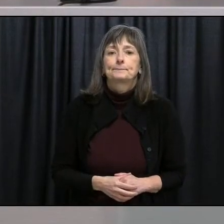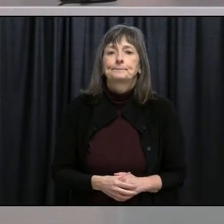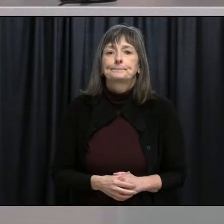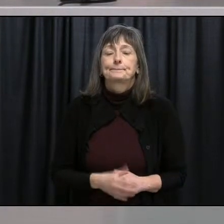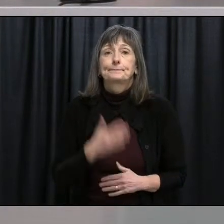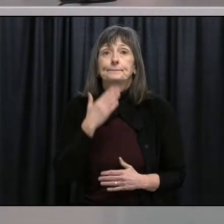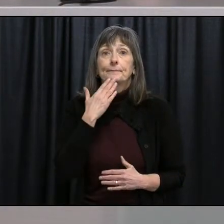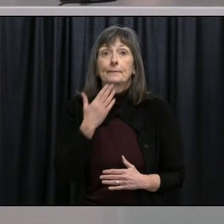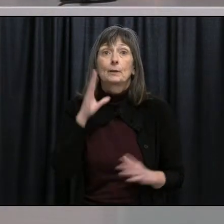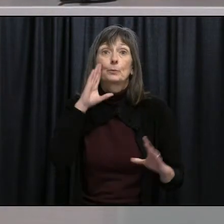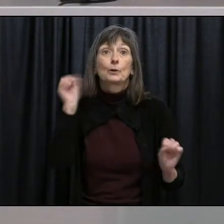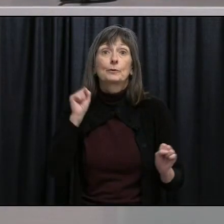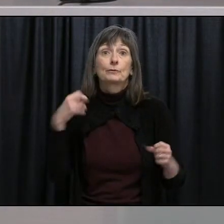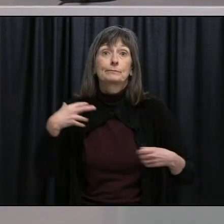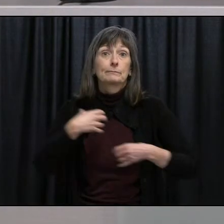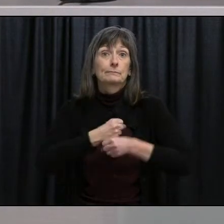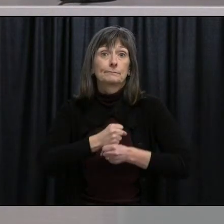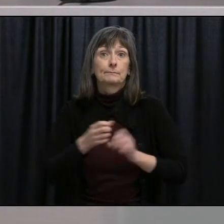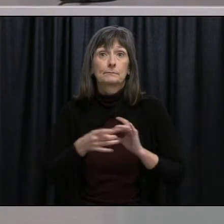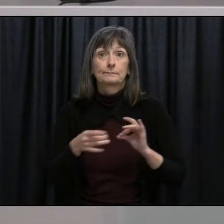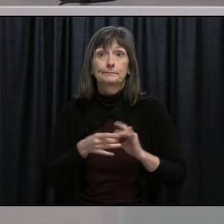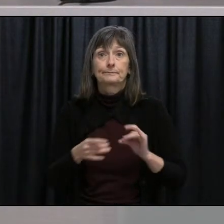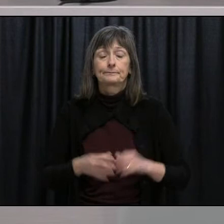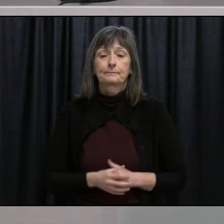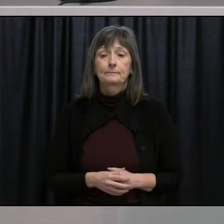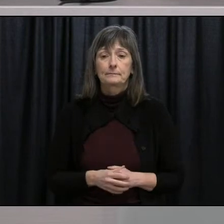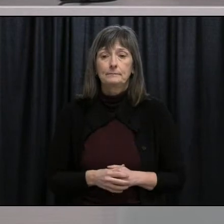Thank you, everyone. Premier, do you have any final comments for today?